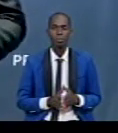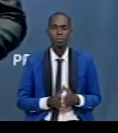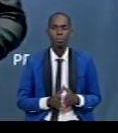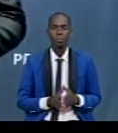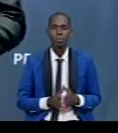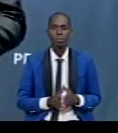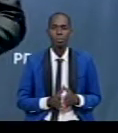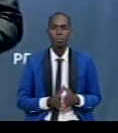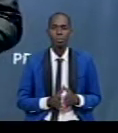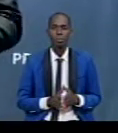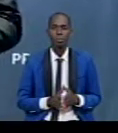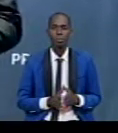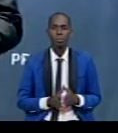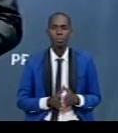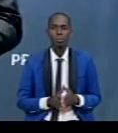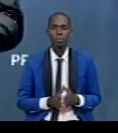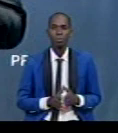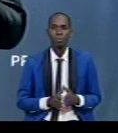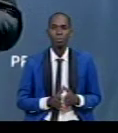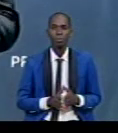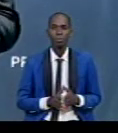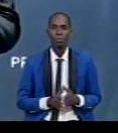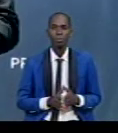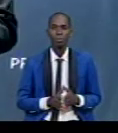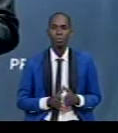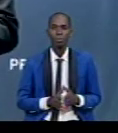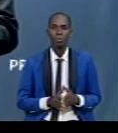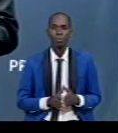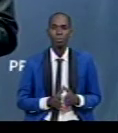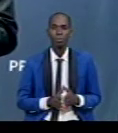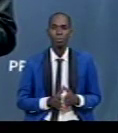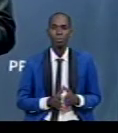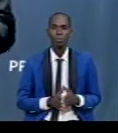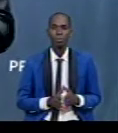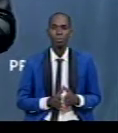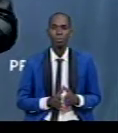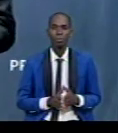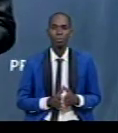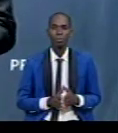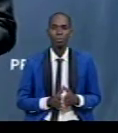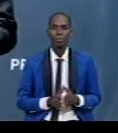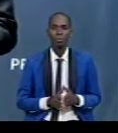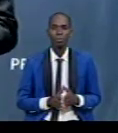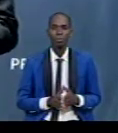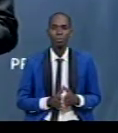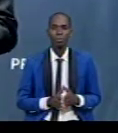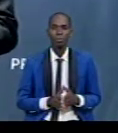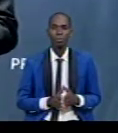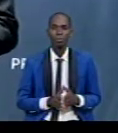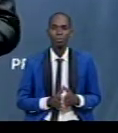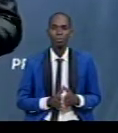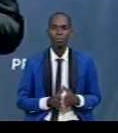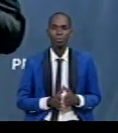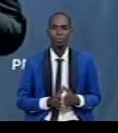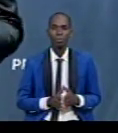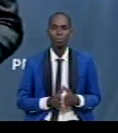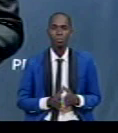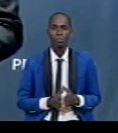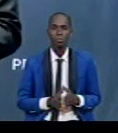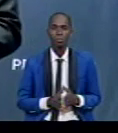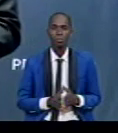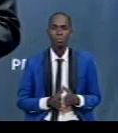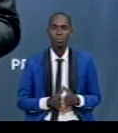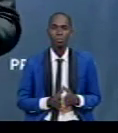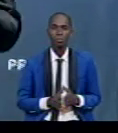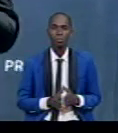in part to amazing partners and pastors like you. So it's something that we're really passionate about, helping people through